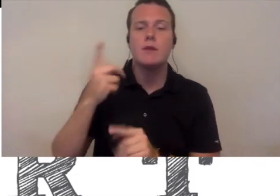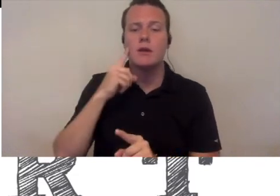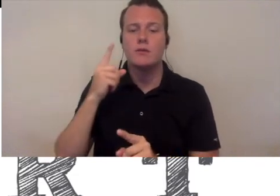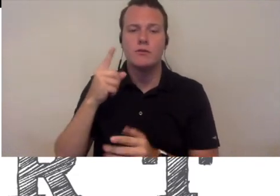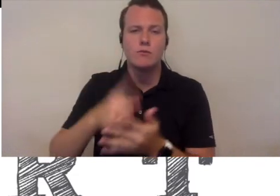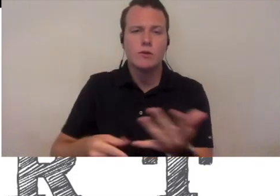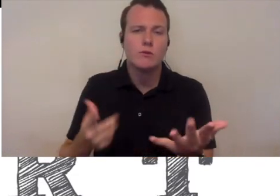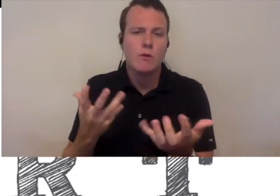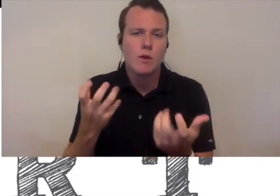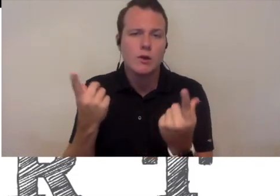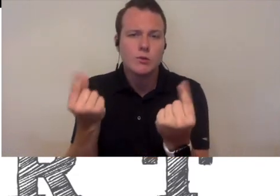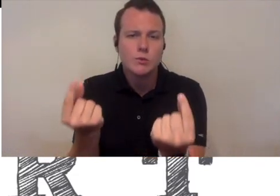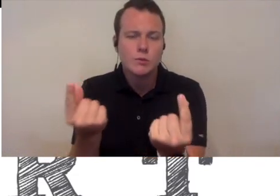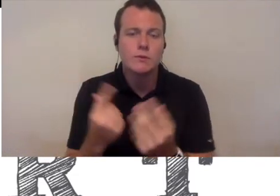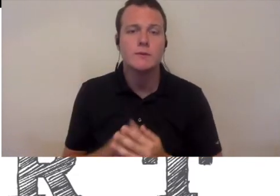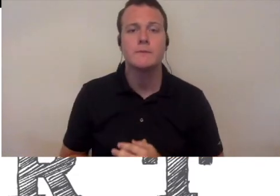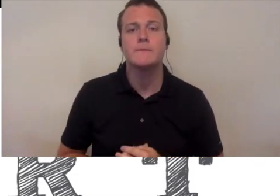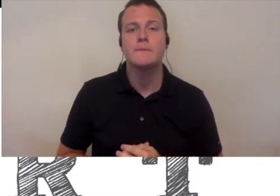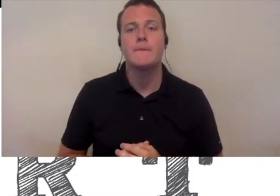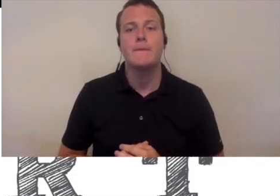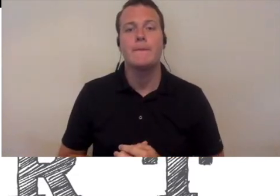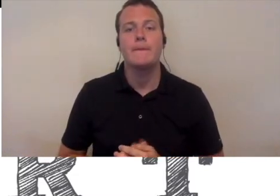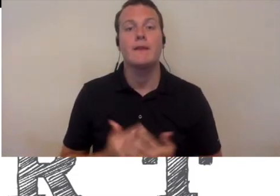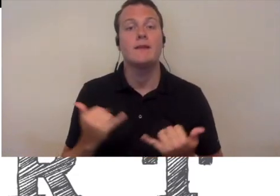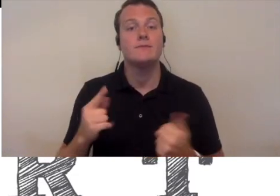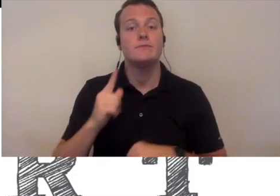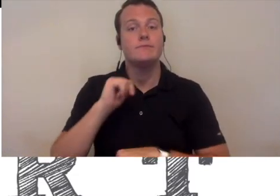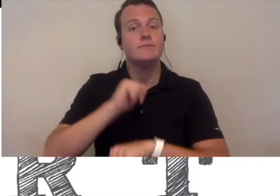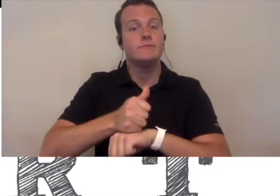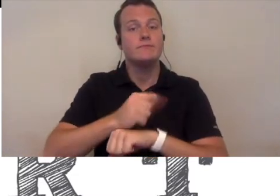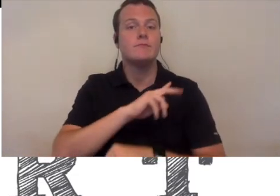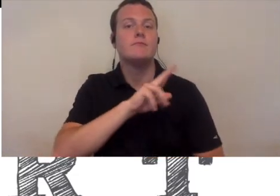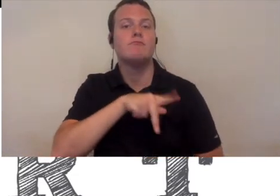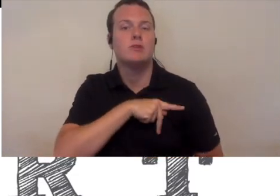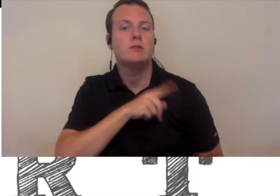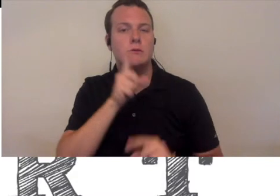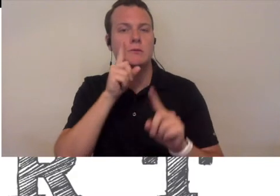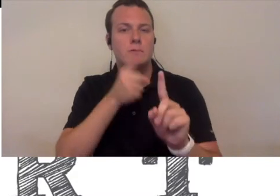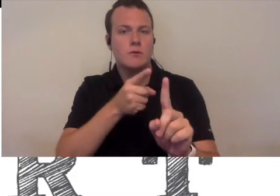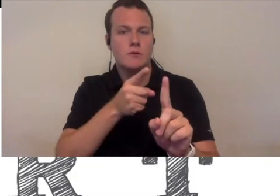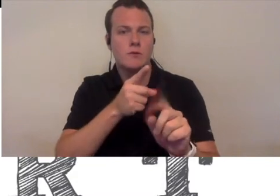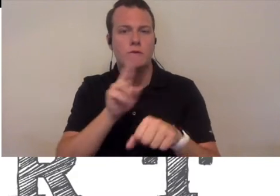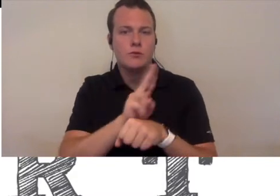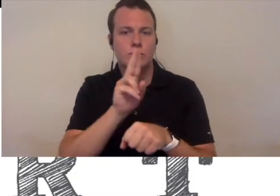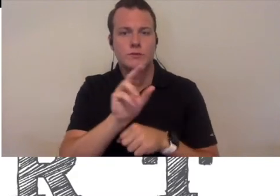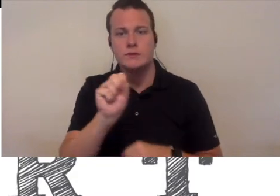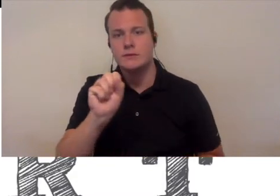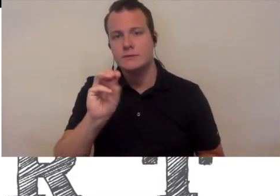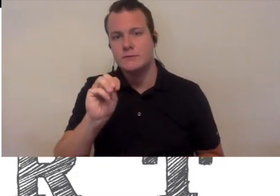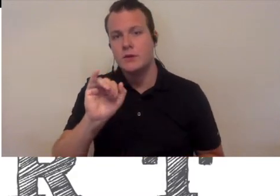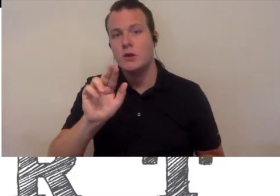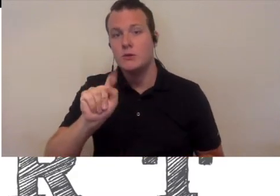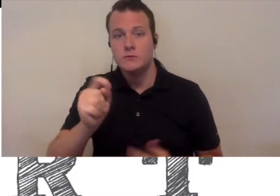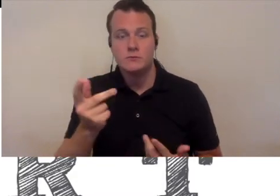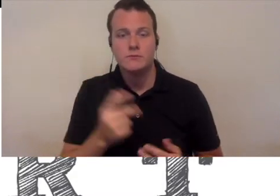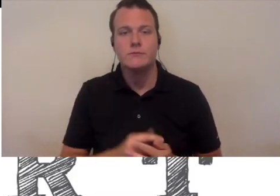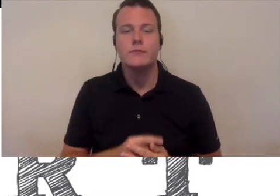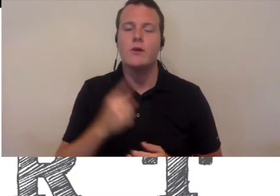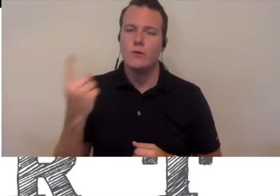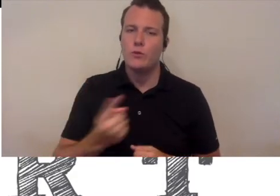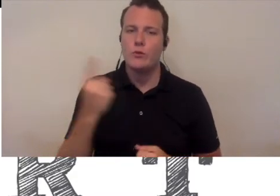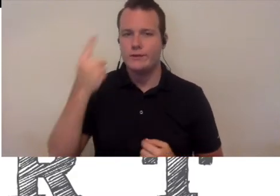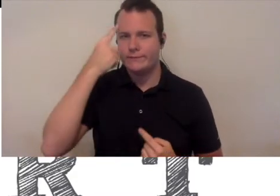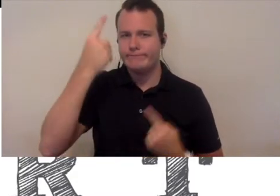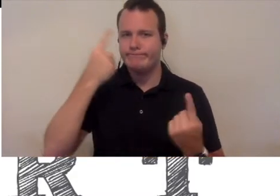And so you start to set your own personal goals using these. So think always of your SMART